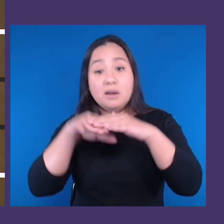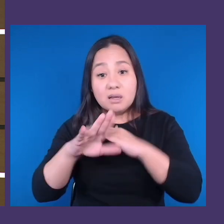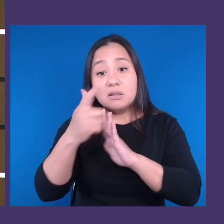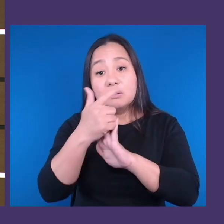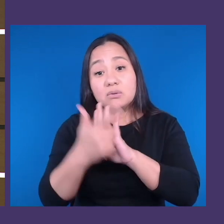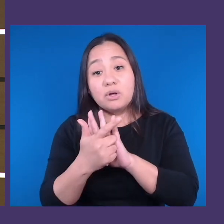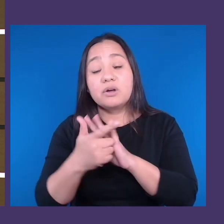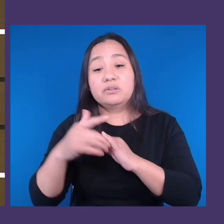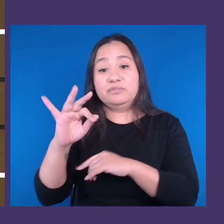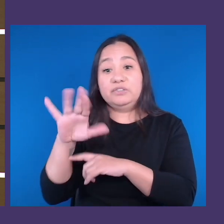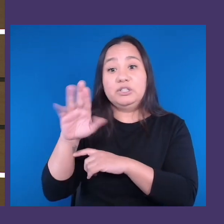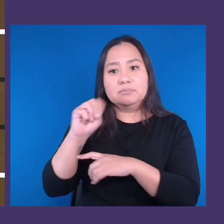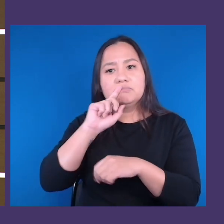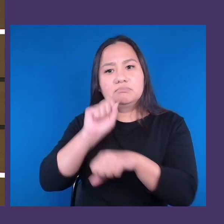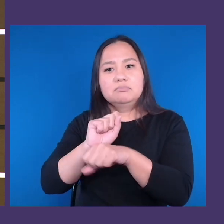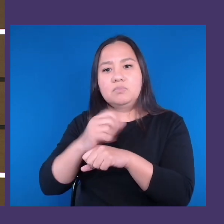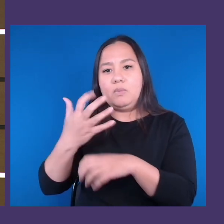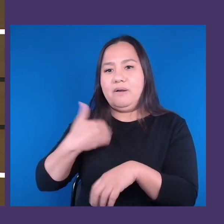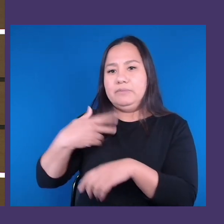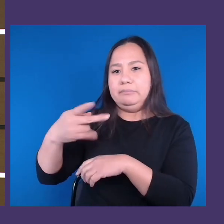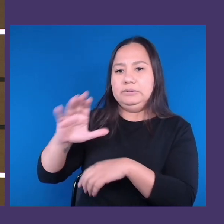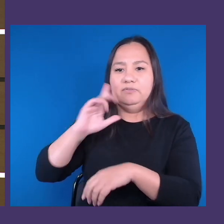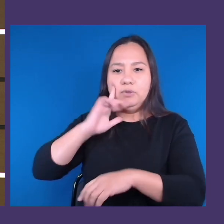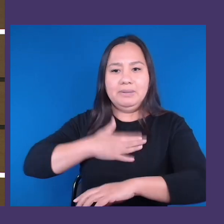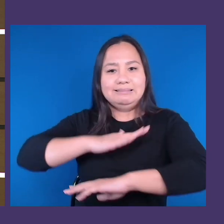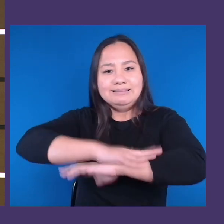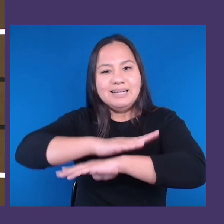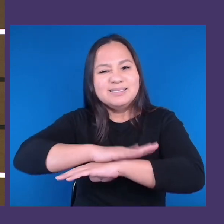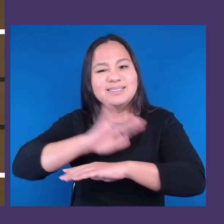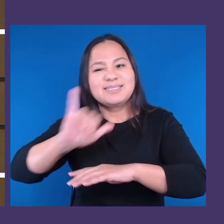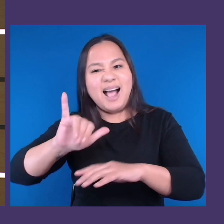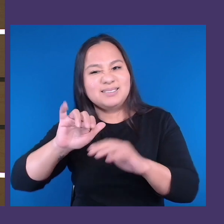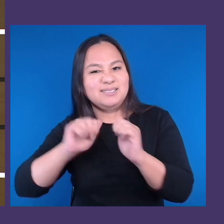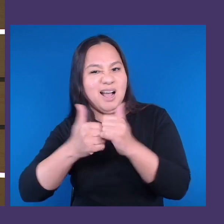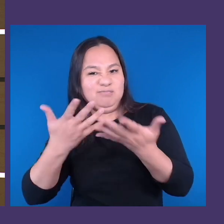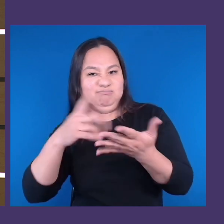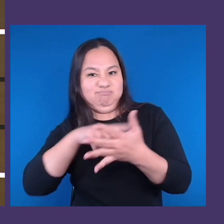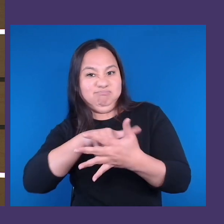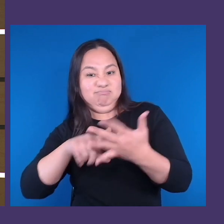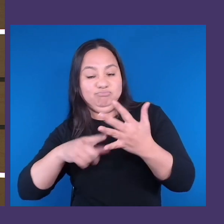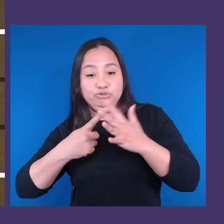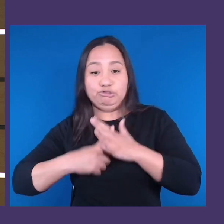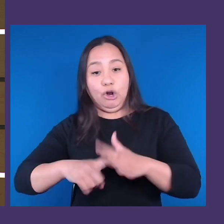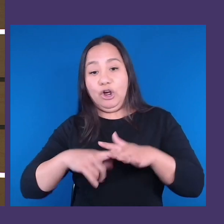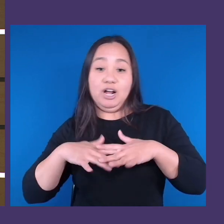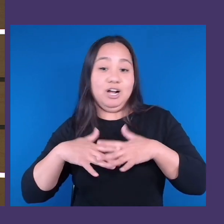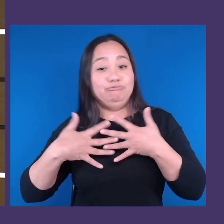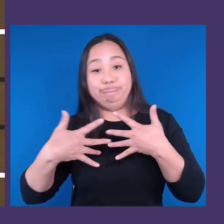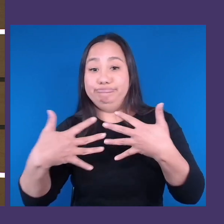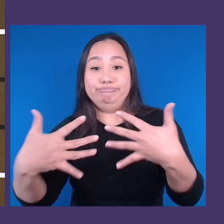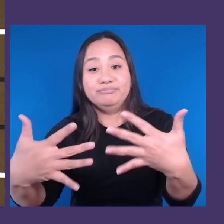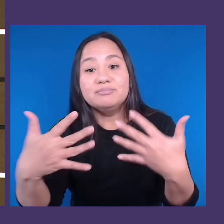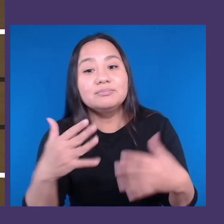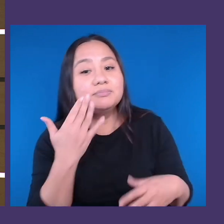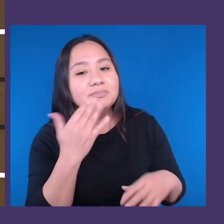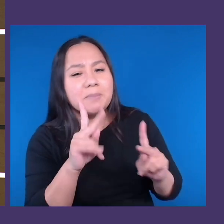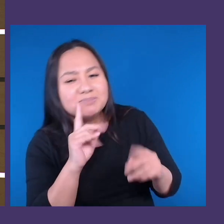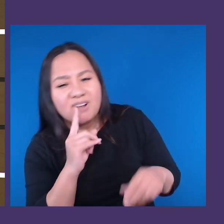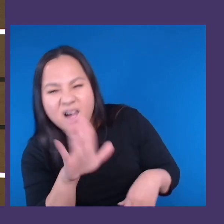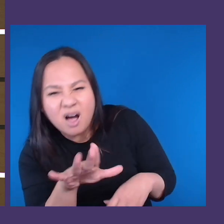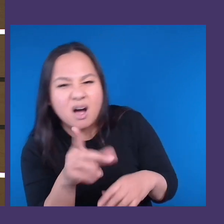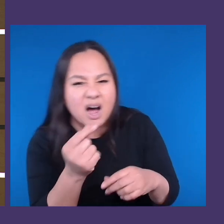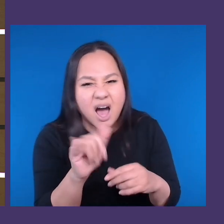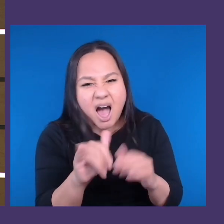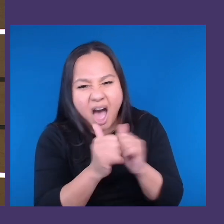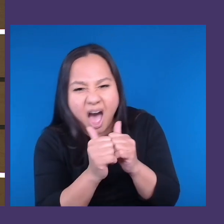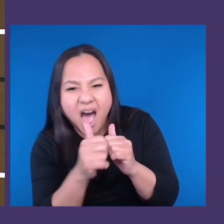start. And then other people say, what is that? How does it work? What are you doing? Wow, why can you do that? That way I